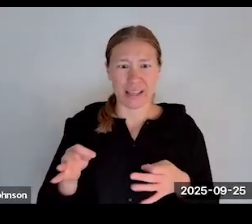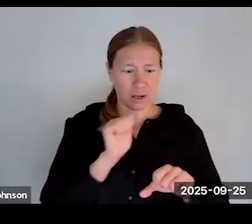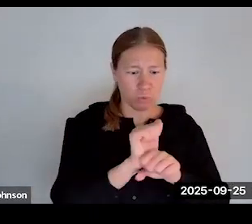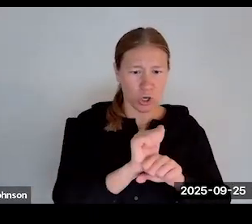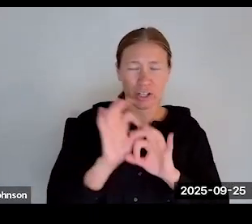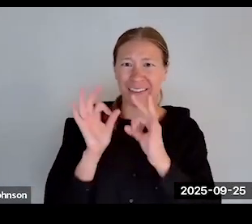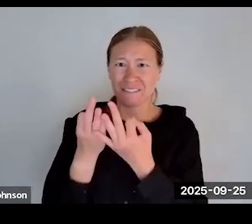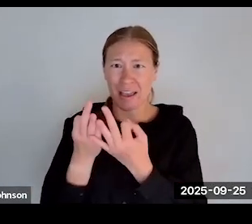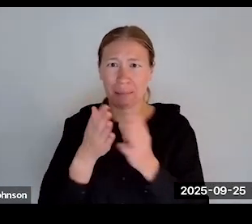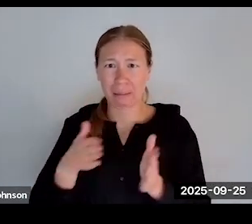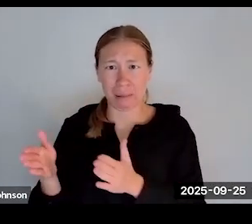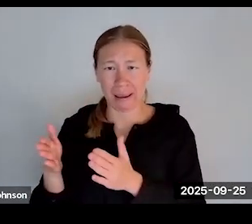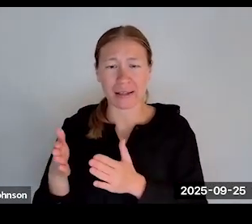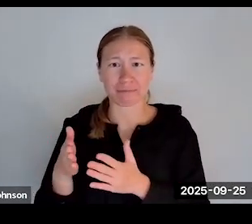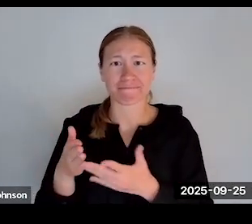planning.